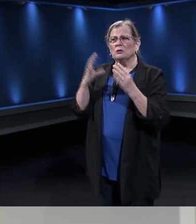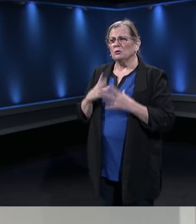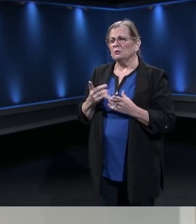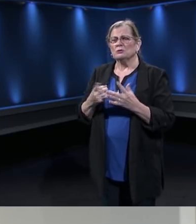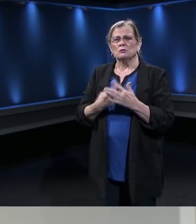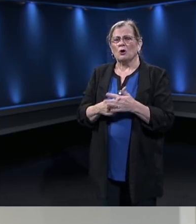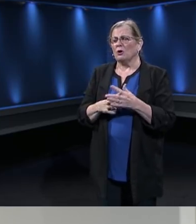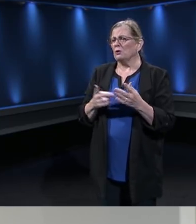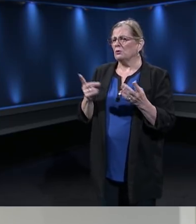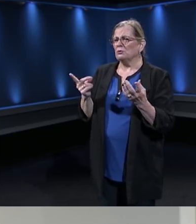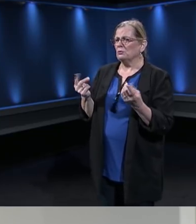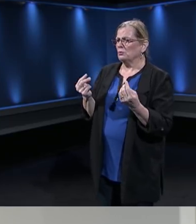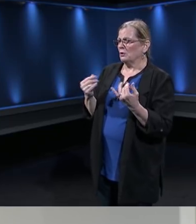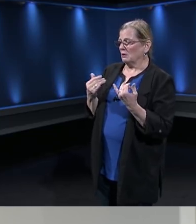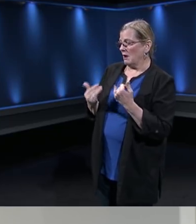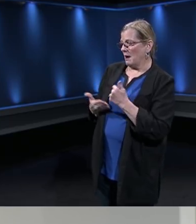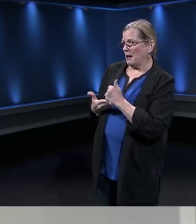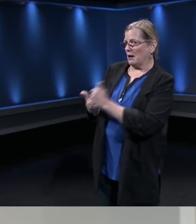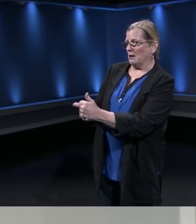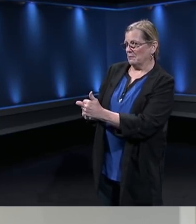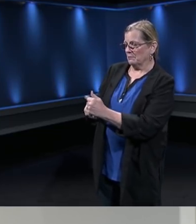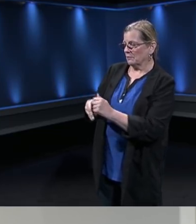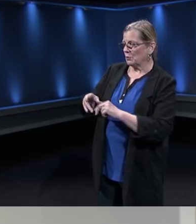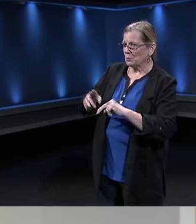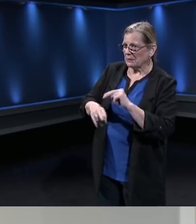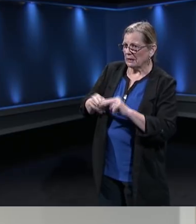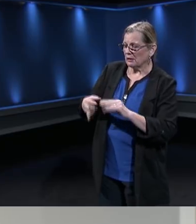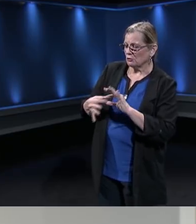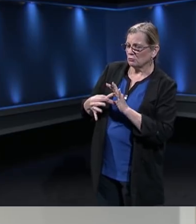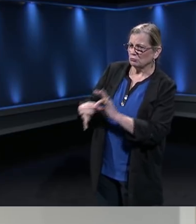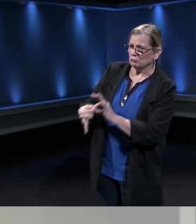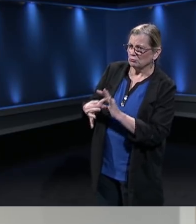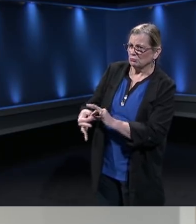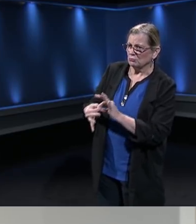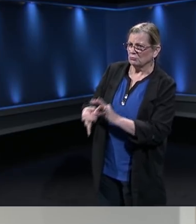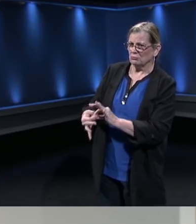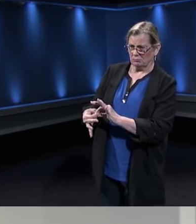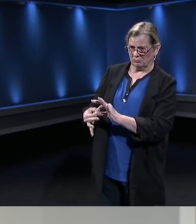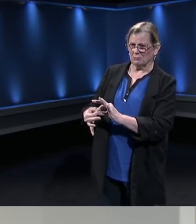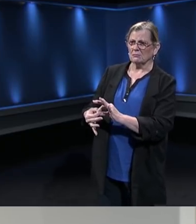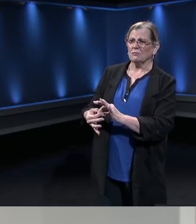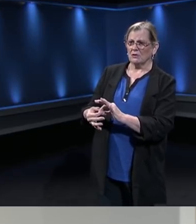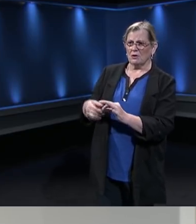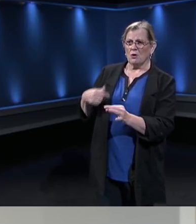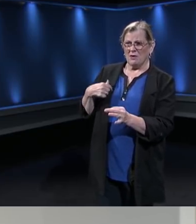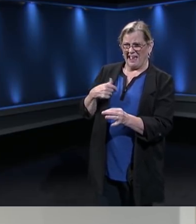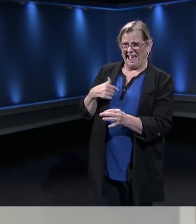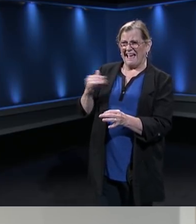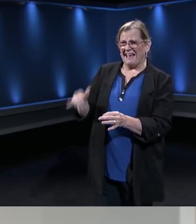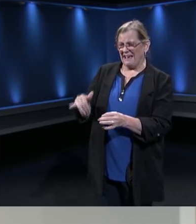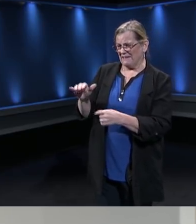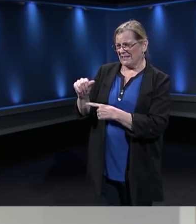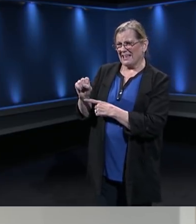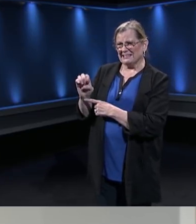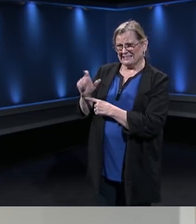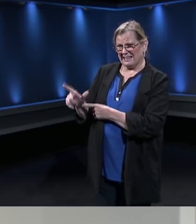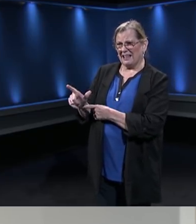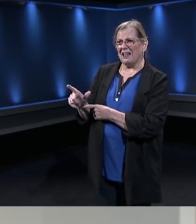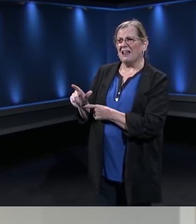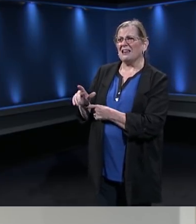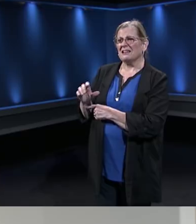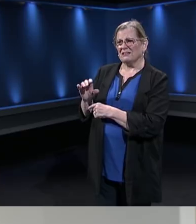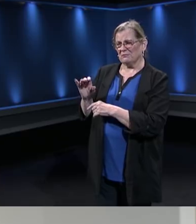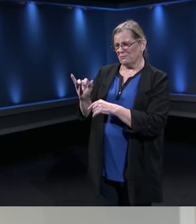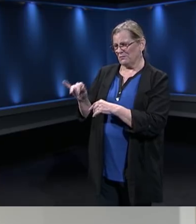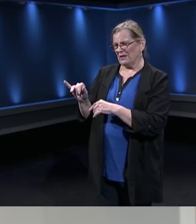forge those social emotional learning connections so that they've got that CASEL framework? You say it's sort of embedded in a lot of the lessons that we're